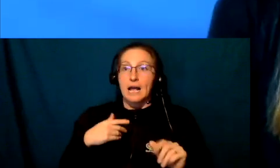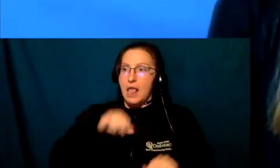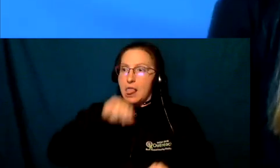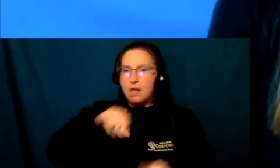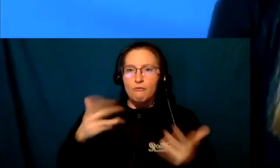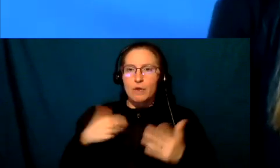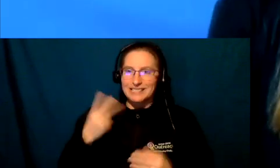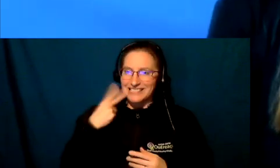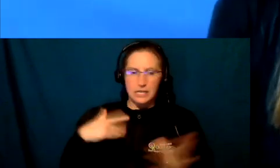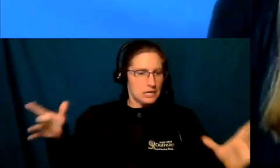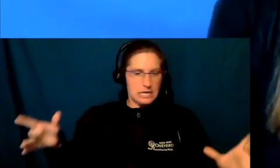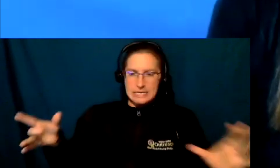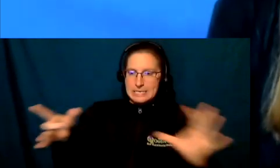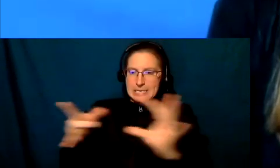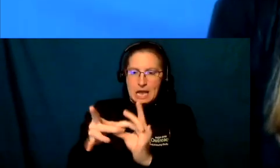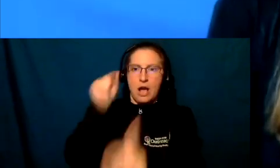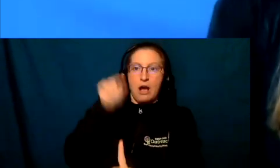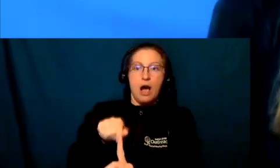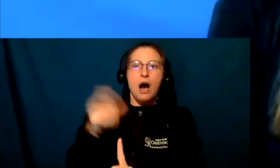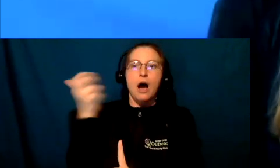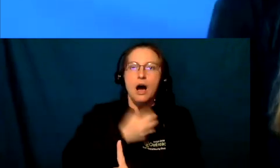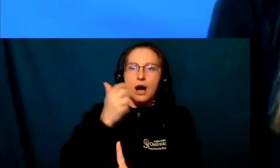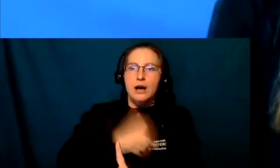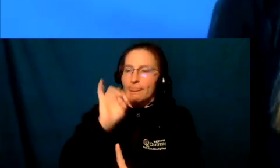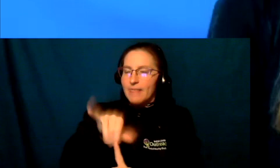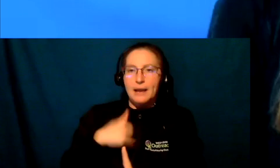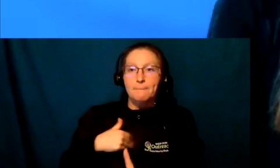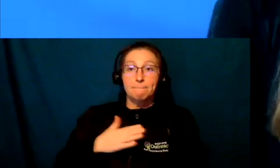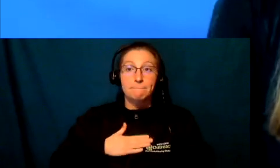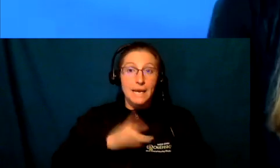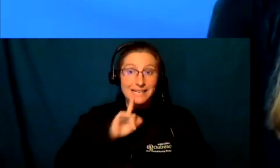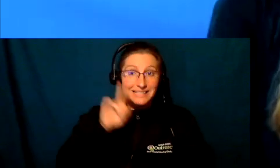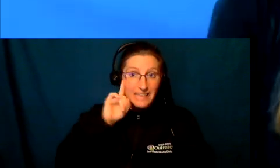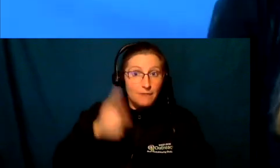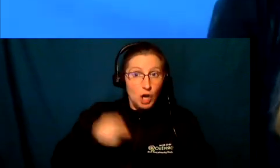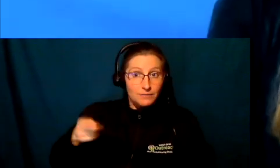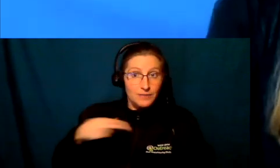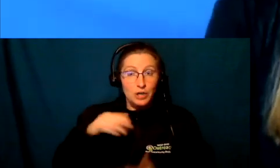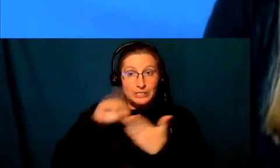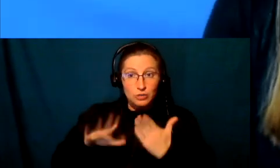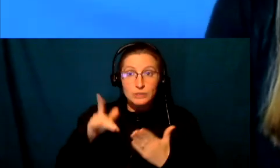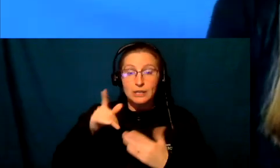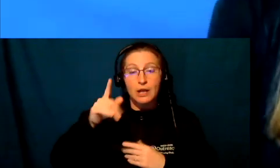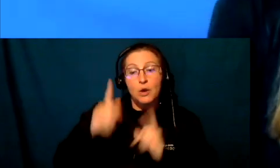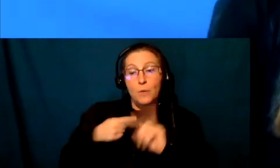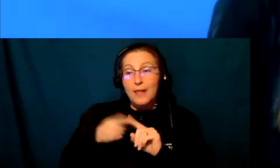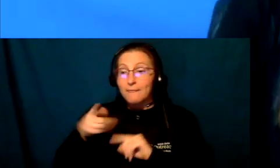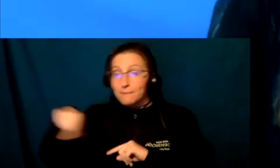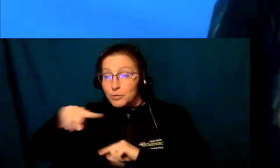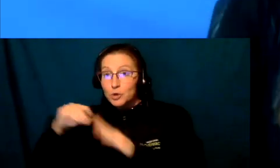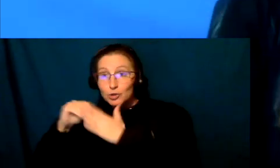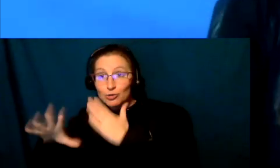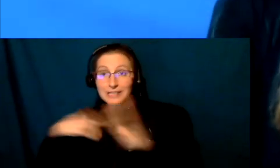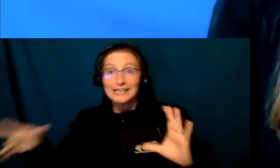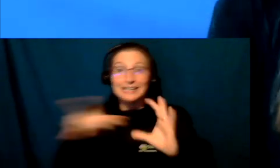being a part of seeing those connections happen, like with my deaf and hard of hearing students connecting with their teachers and with their peers and just